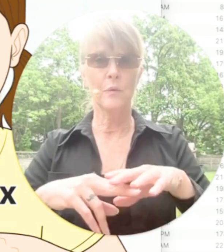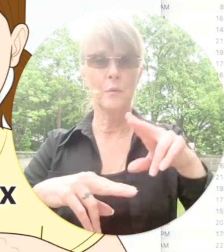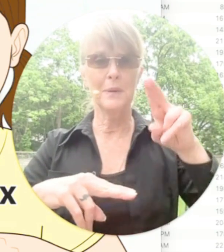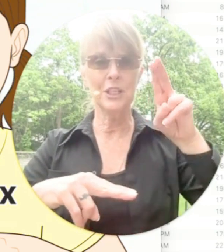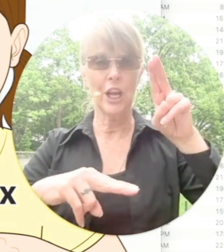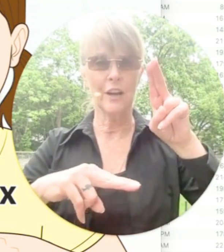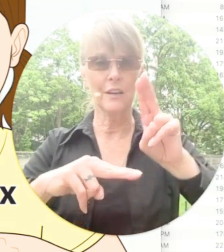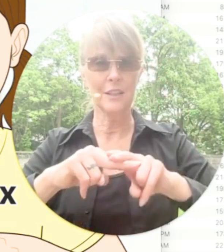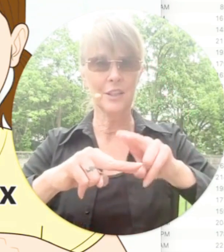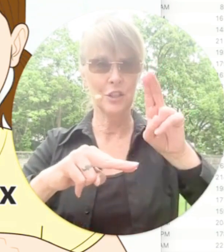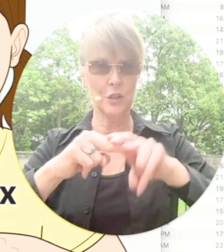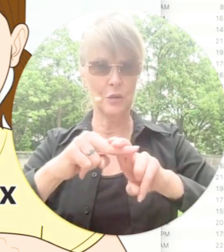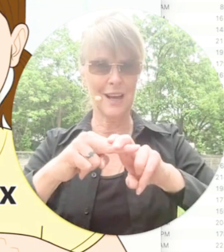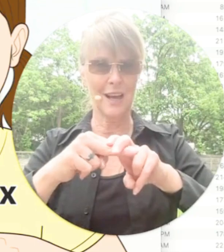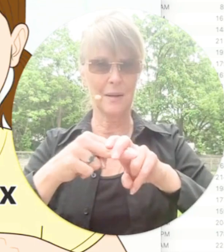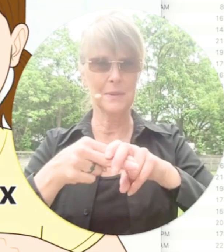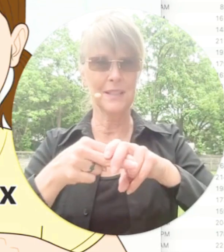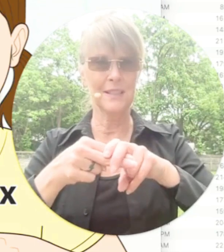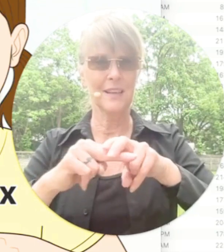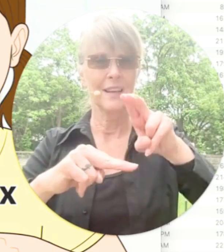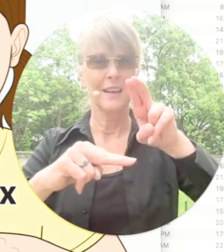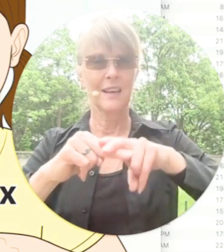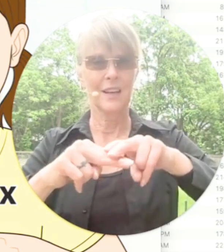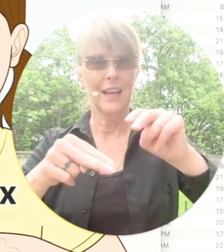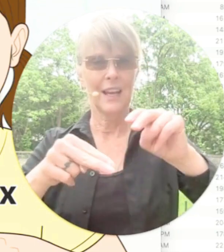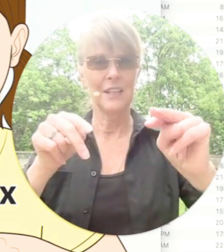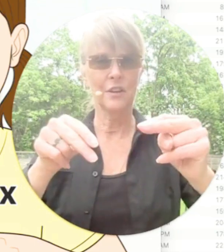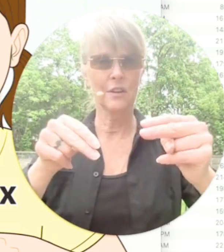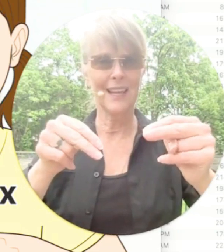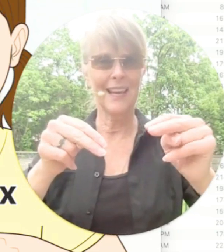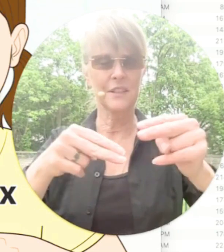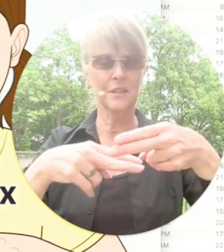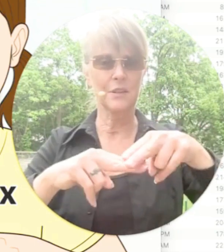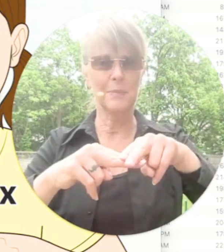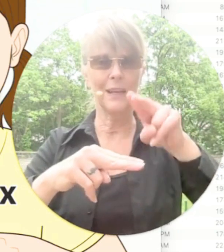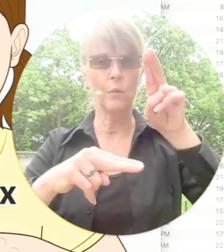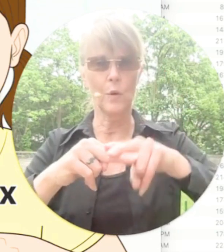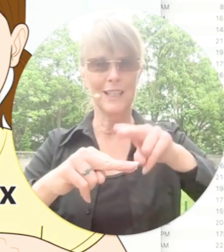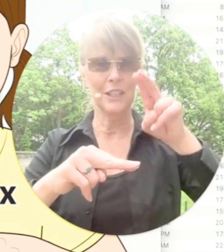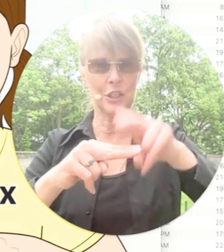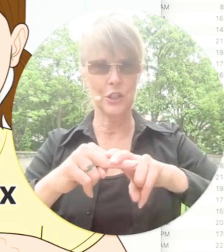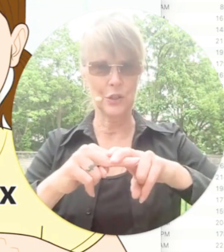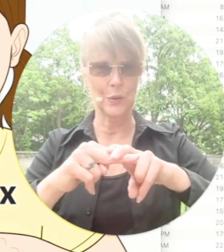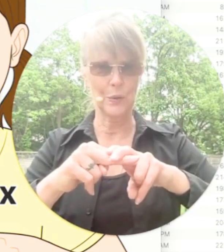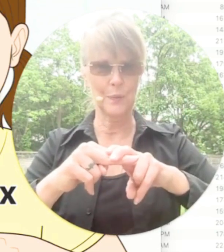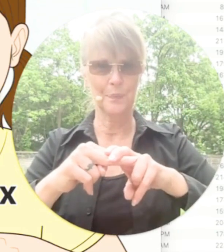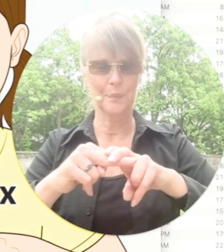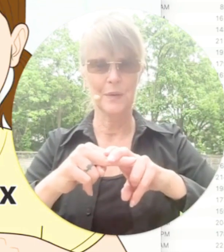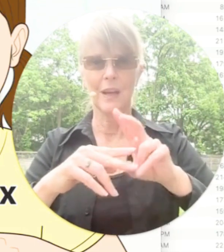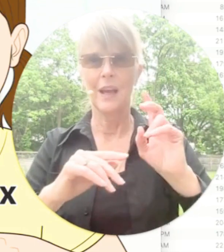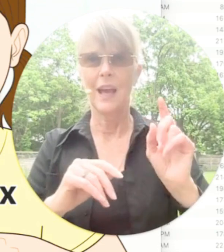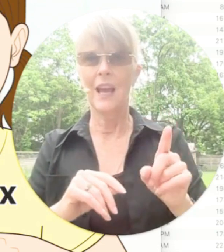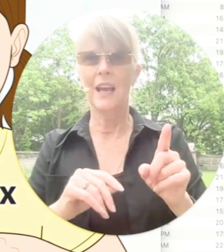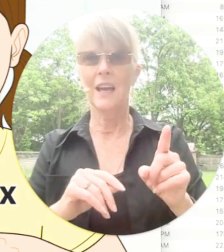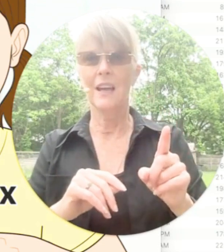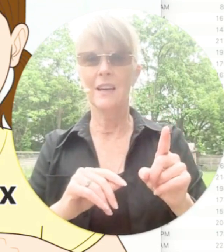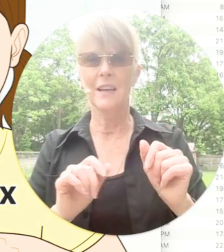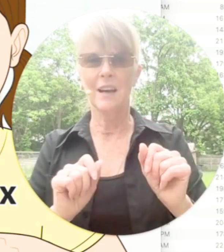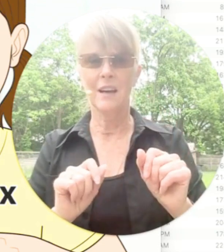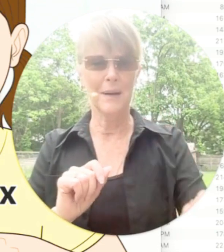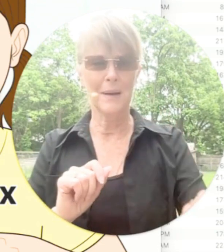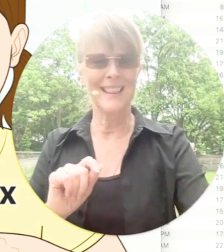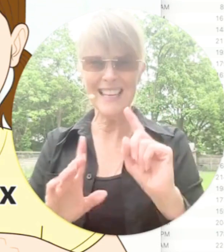this one will be chair 2 times. Okay, these are your legs, so to speak, 1, 2.